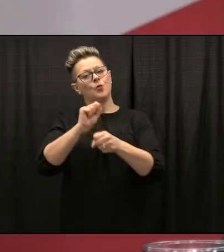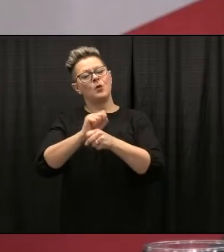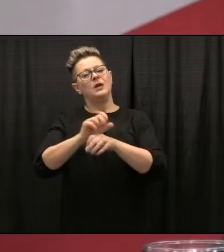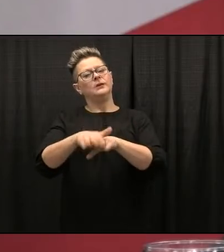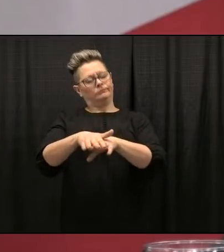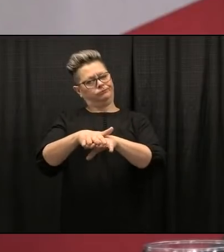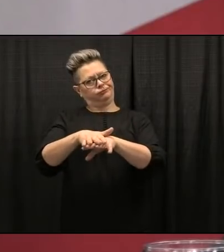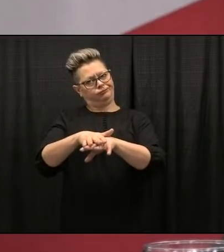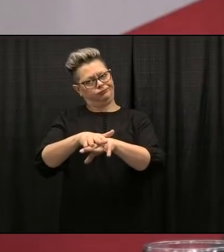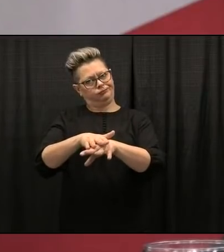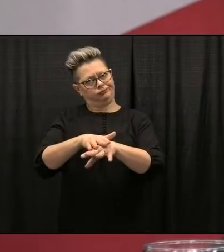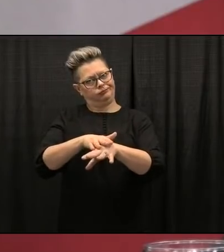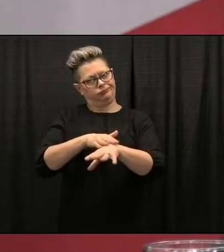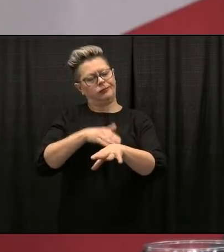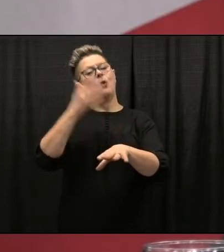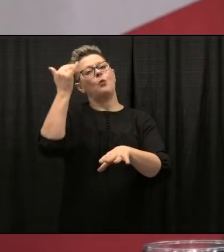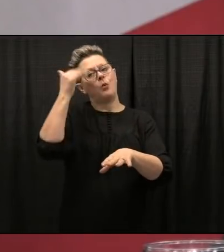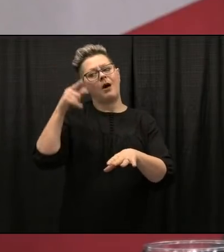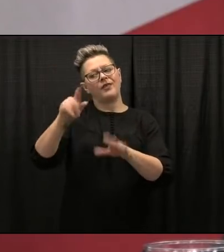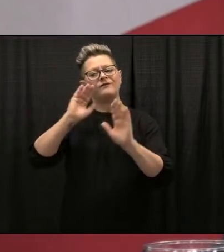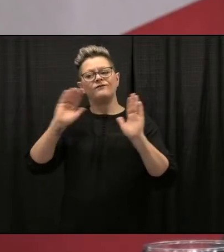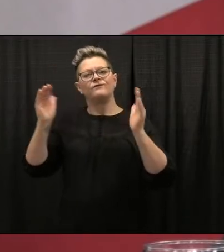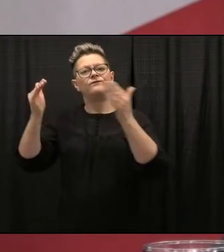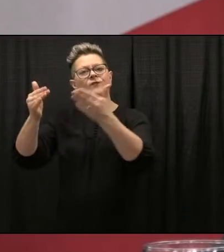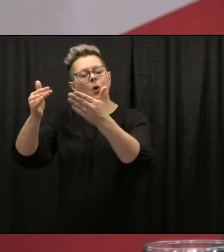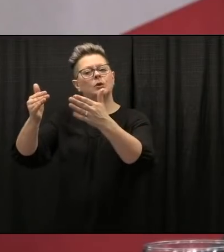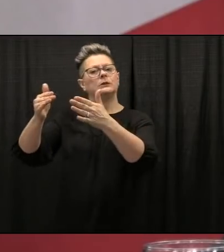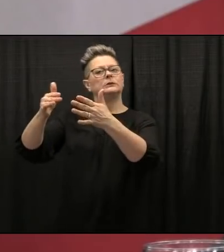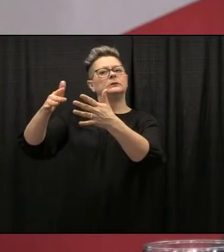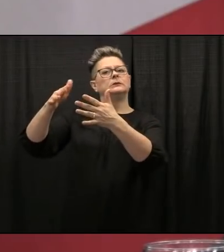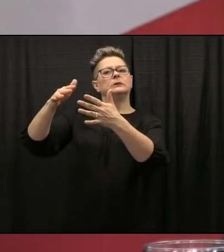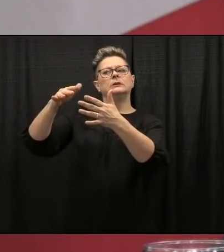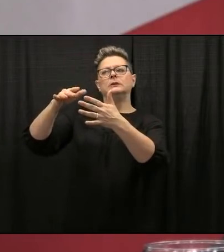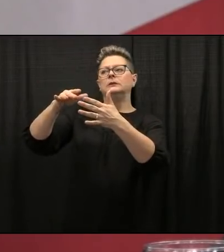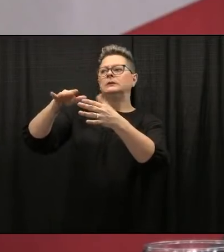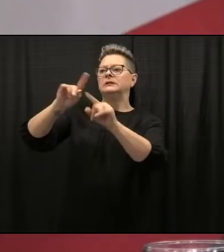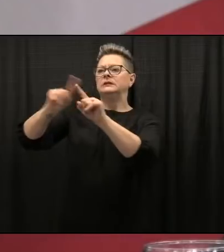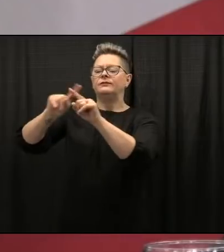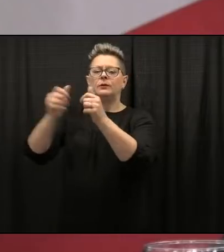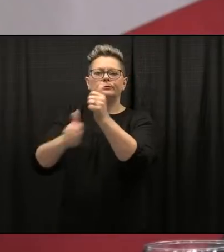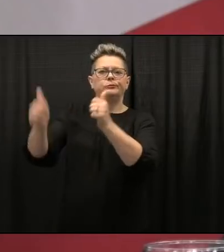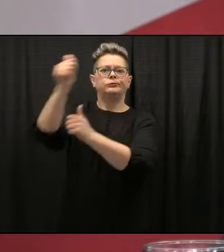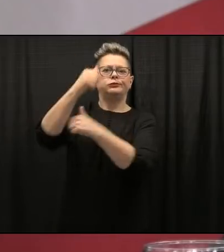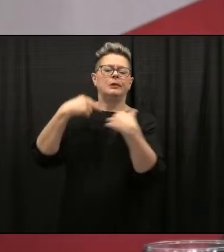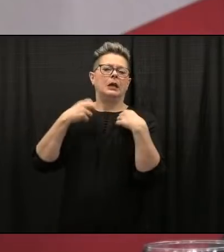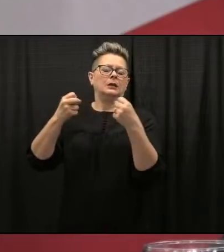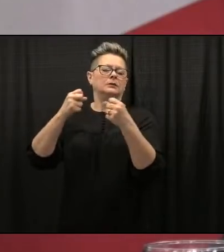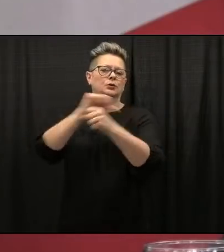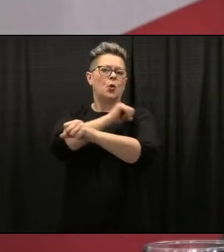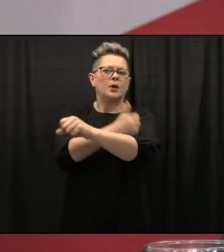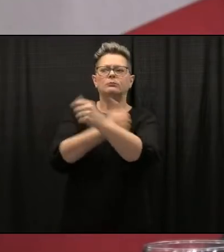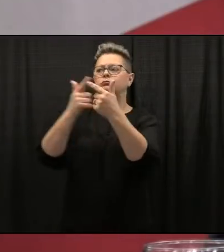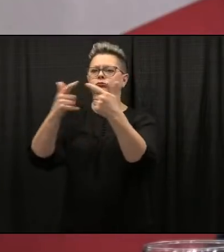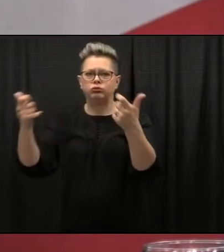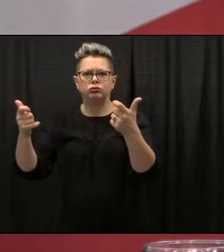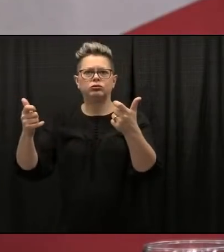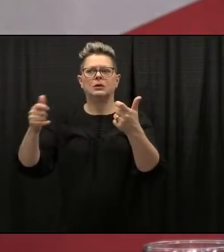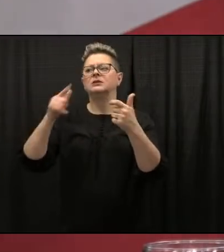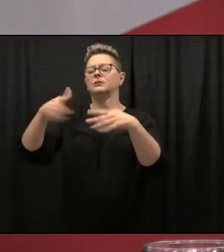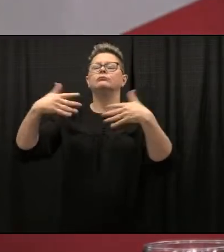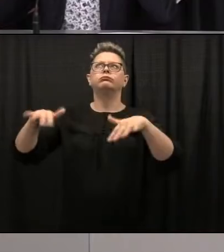that, simply because of the demands on the department and the RHAs of managing this wave of COVID. So more to come on that.